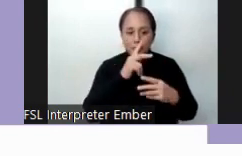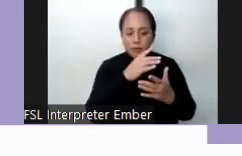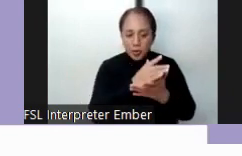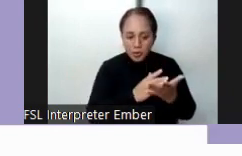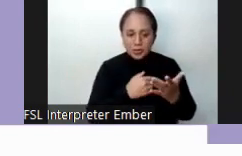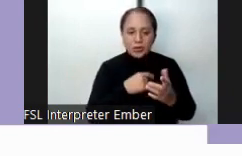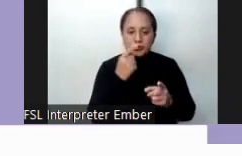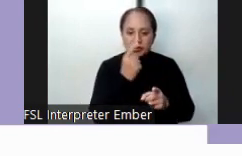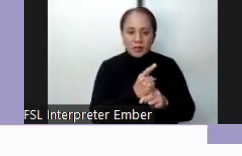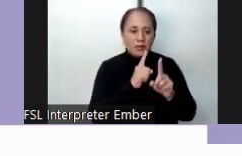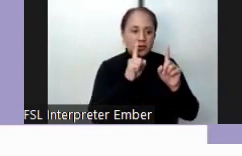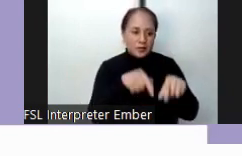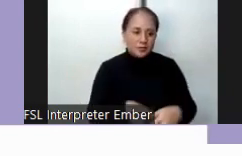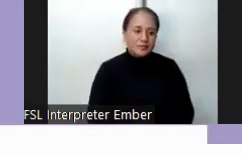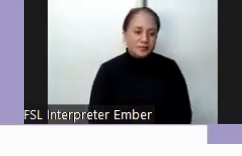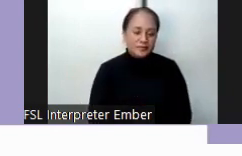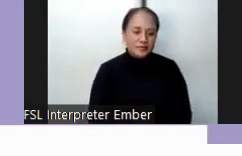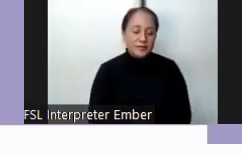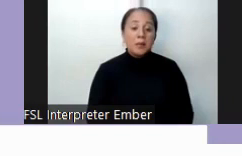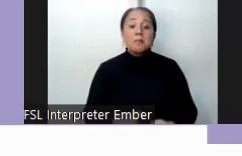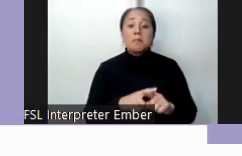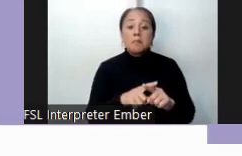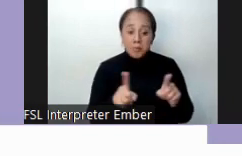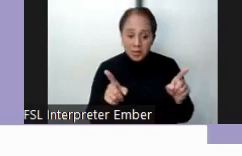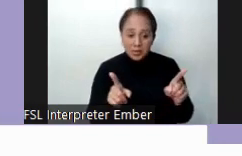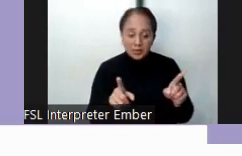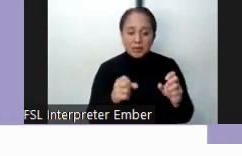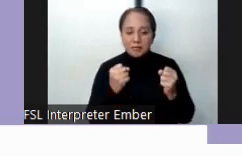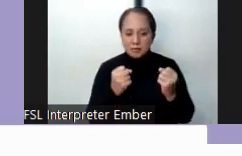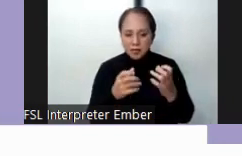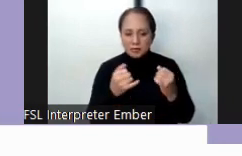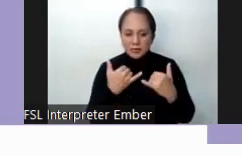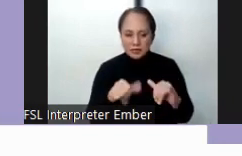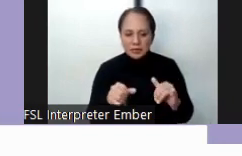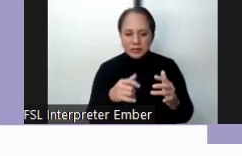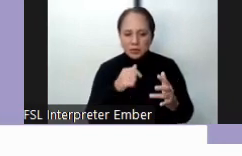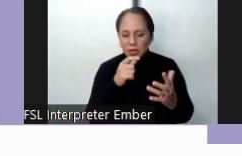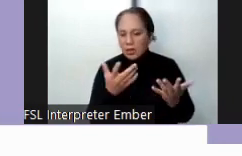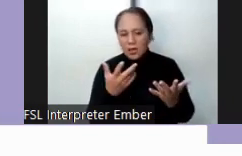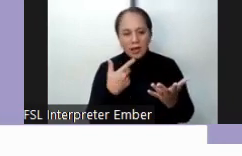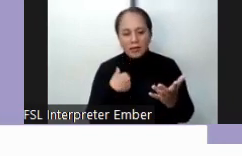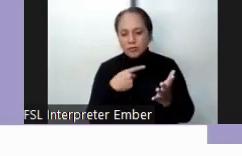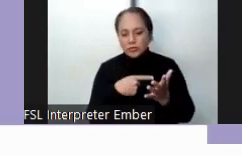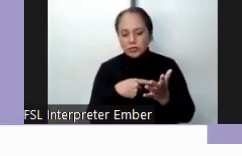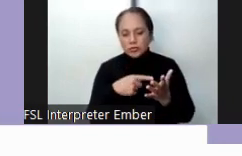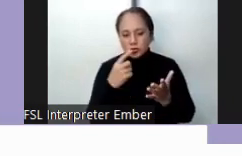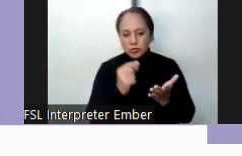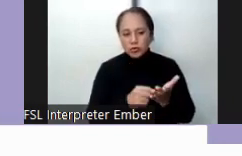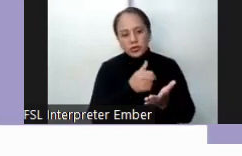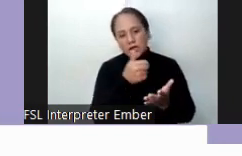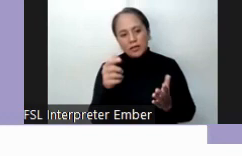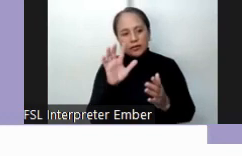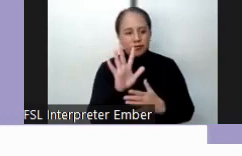of correct responses. However, majority still didn't earn full credit on the other 5